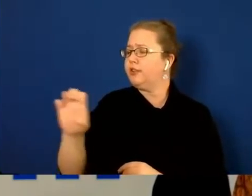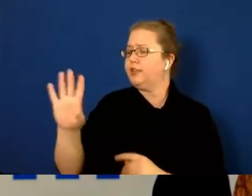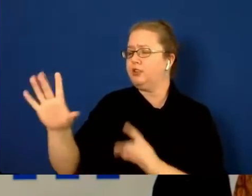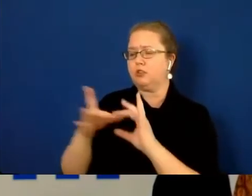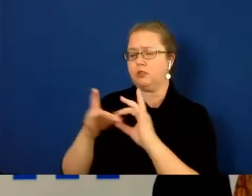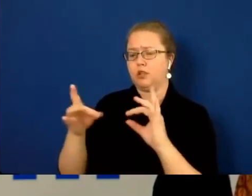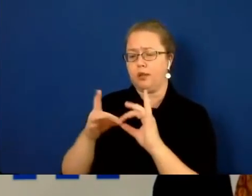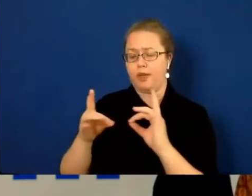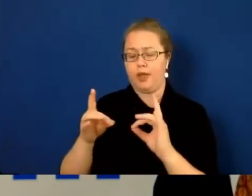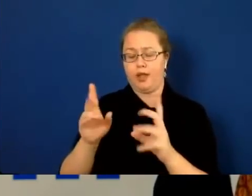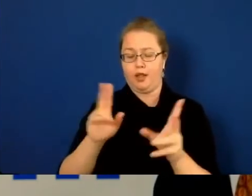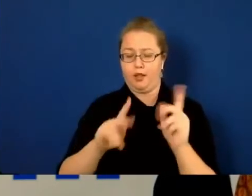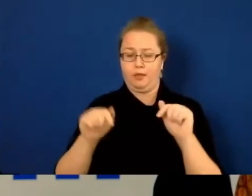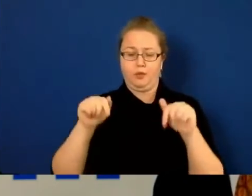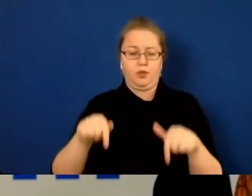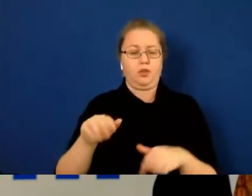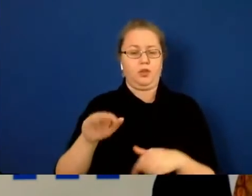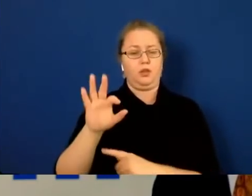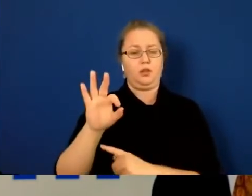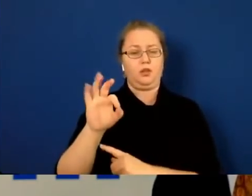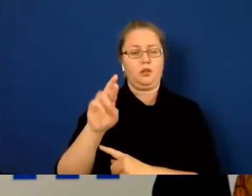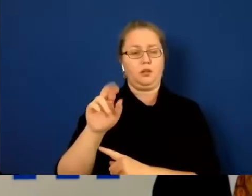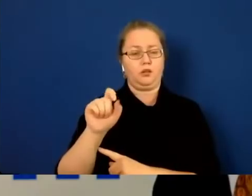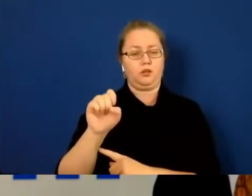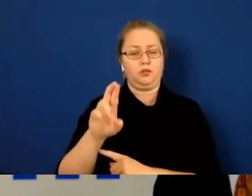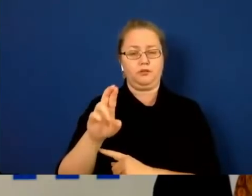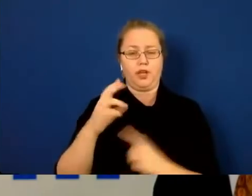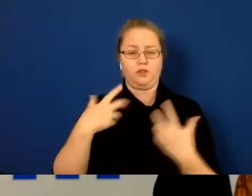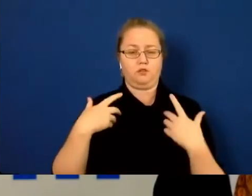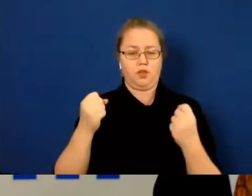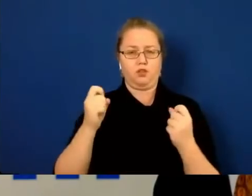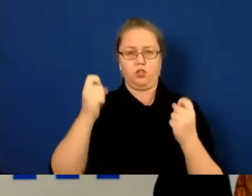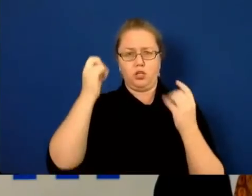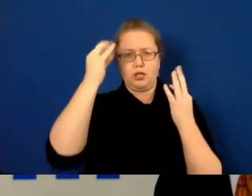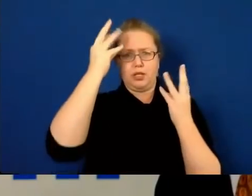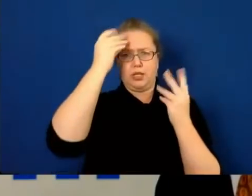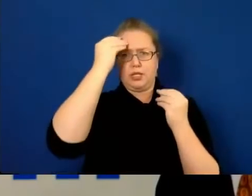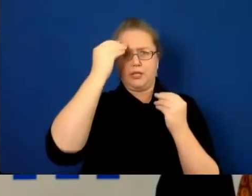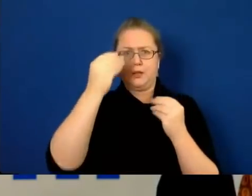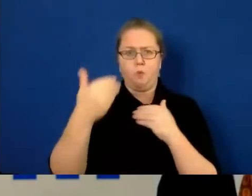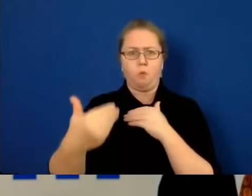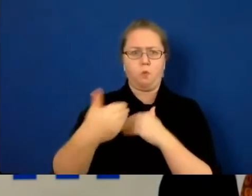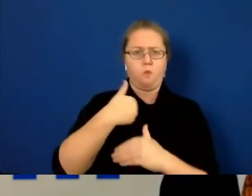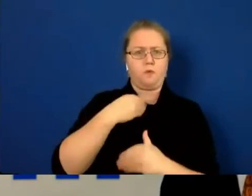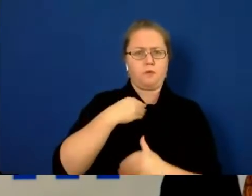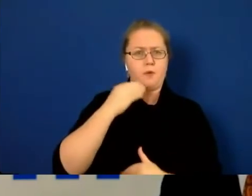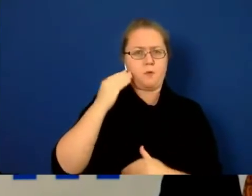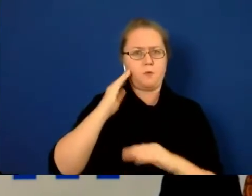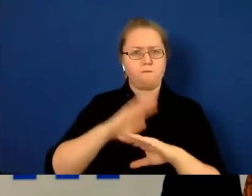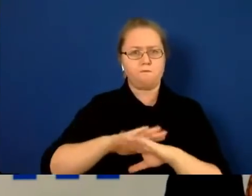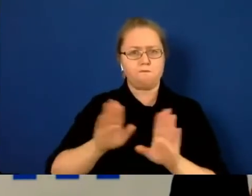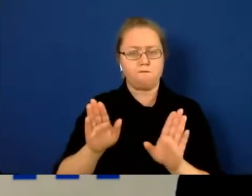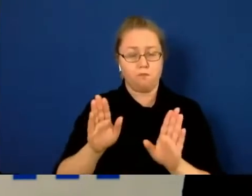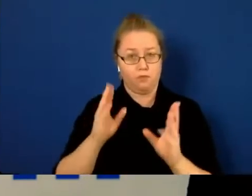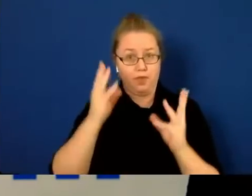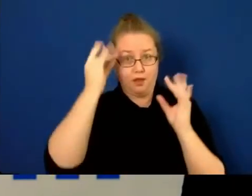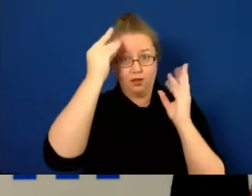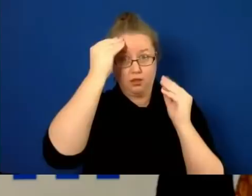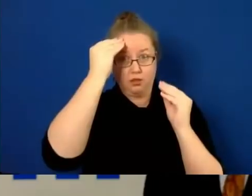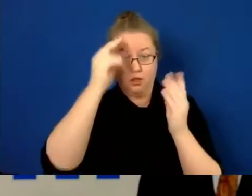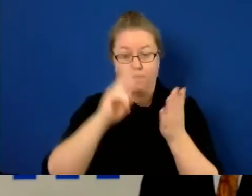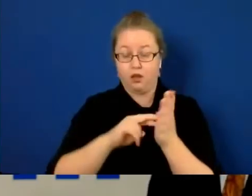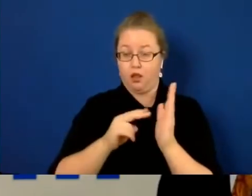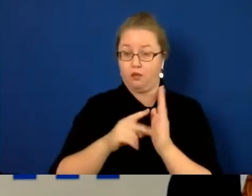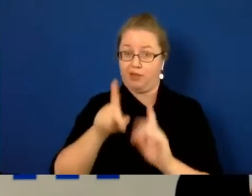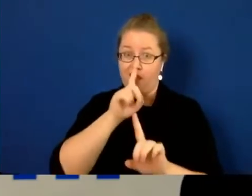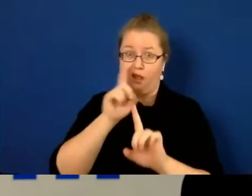on reducing our social contacts, making sure that we are taking all of those measures to keep this virus